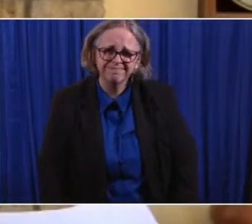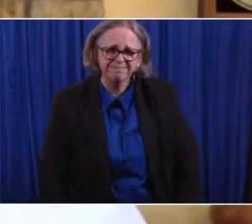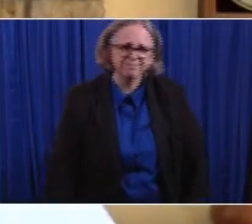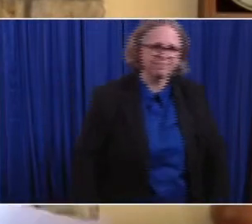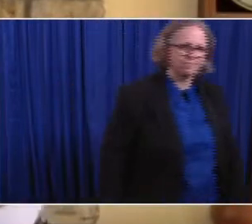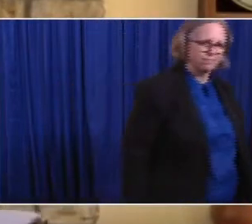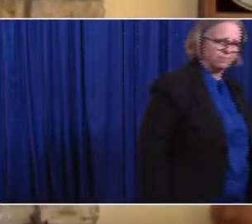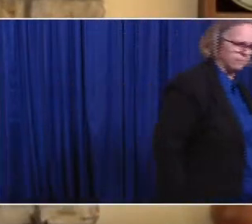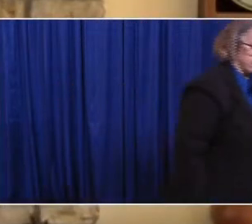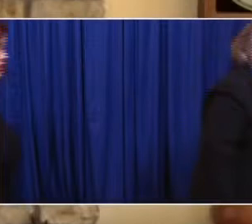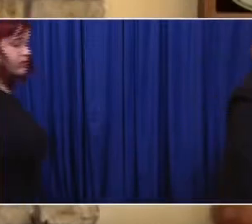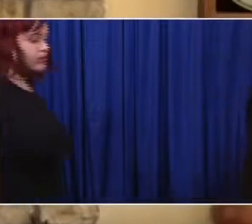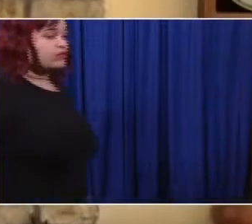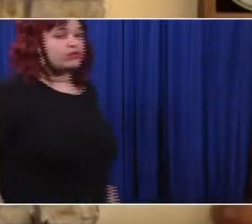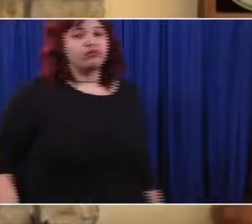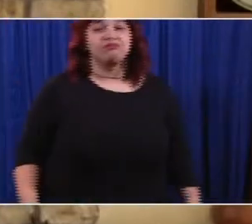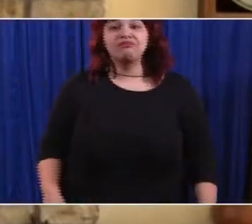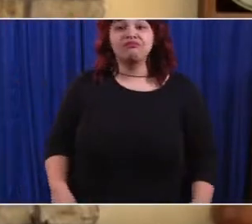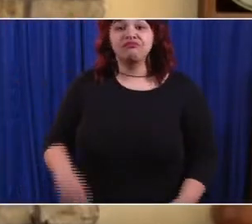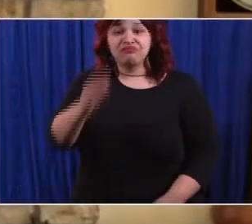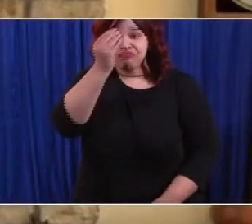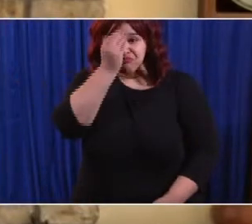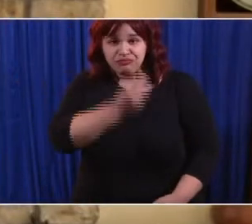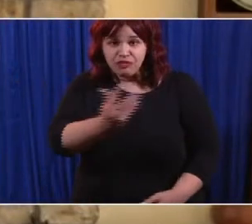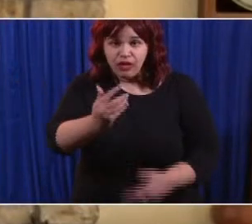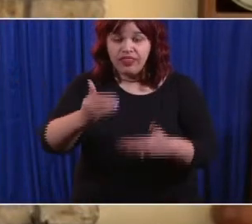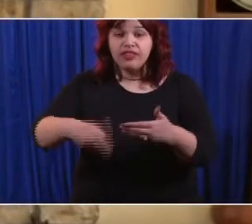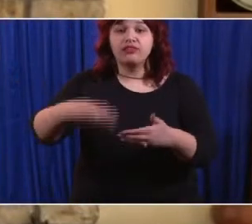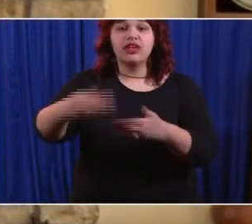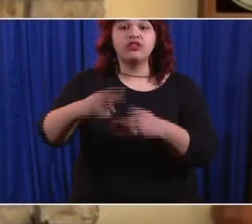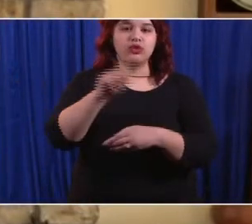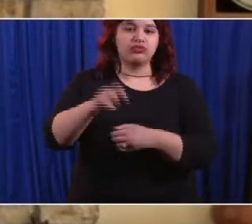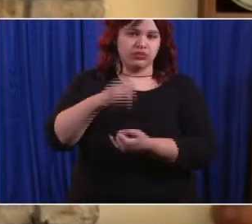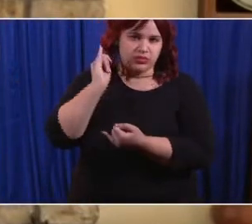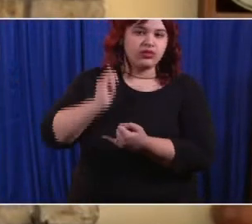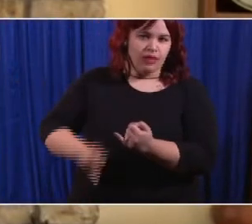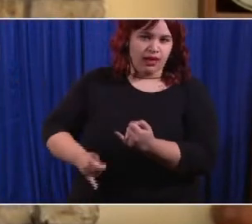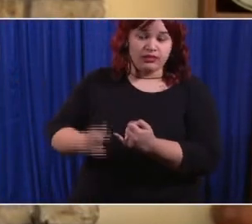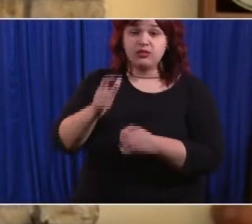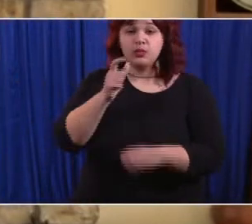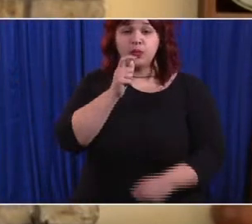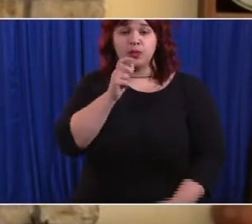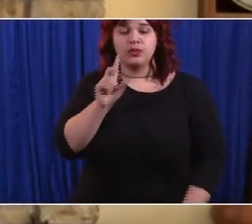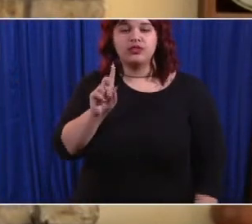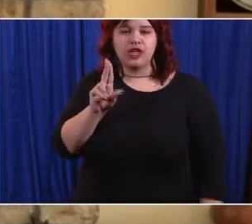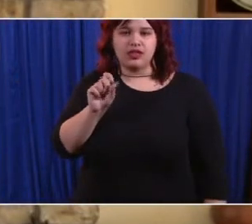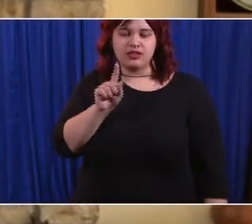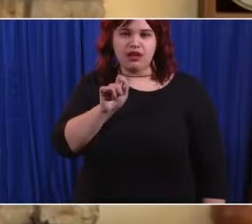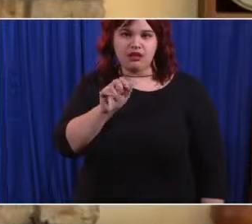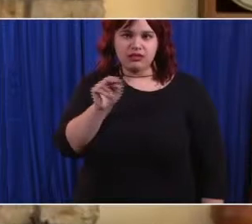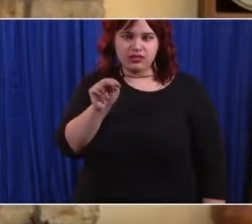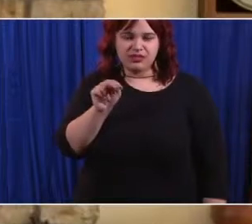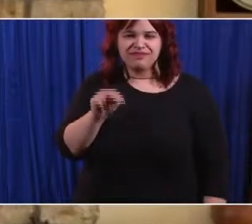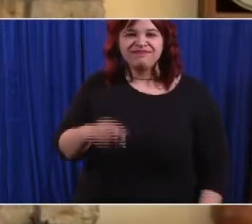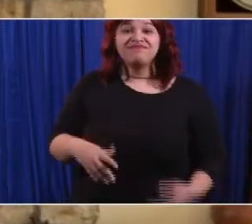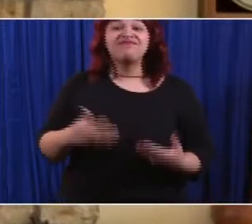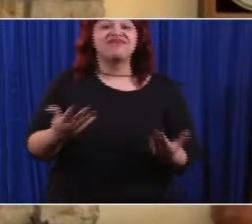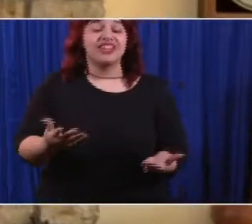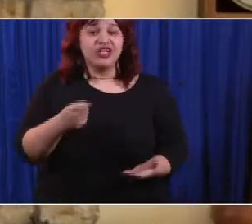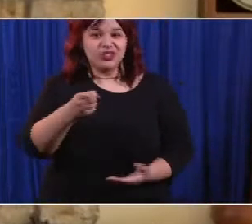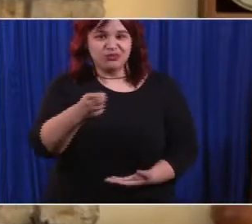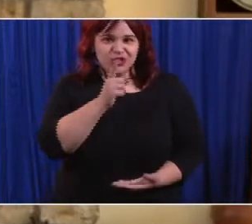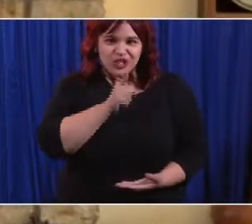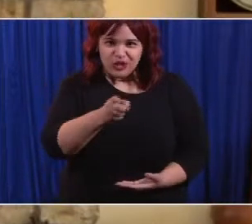to Dustin Ensinger from Gongwer News Service. Hi, Governor. As I'm sure you're aware, the Senate has formed